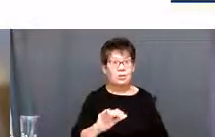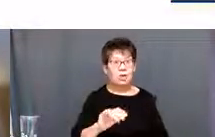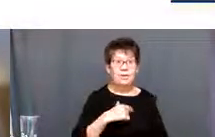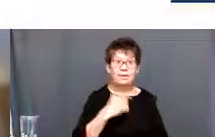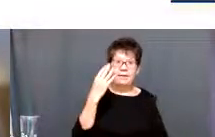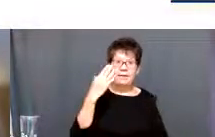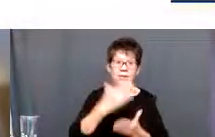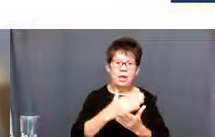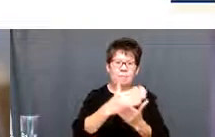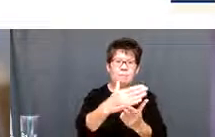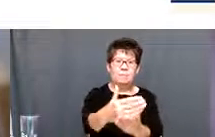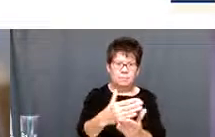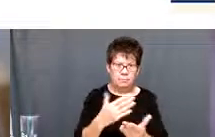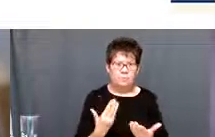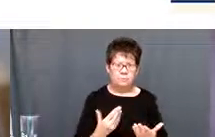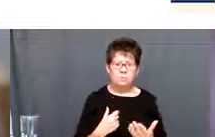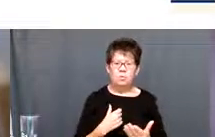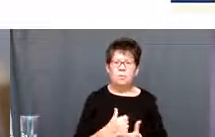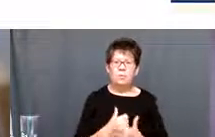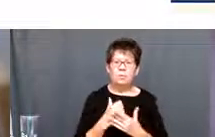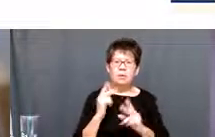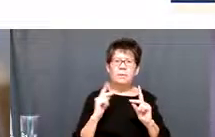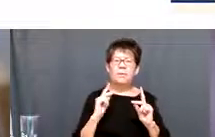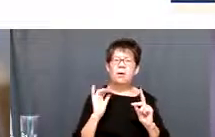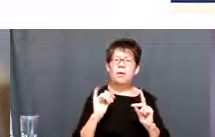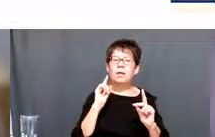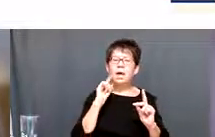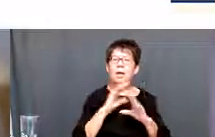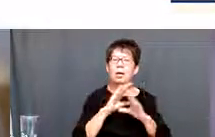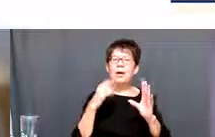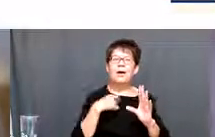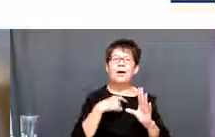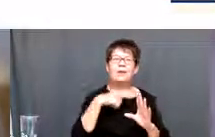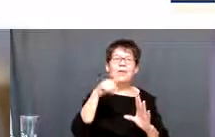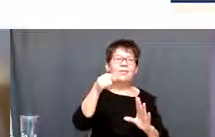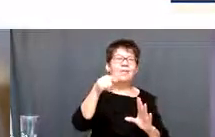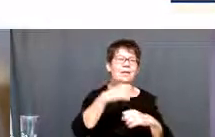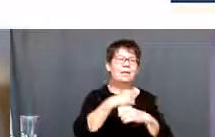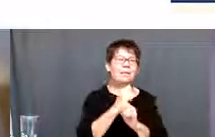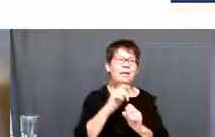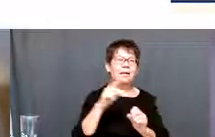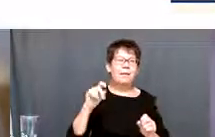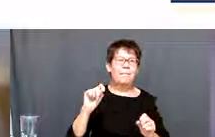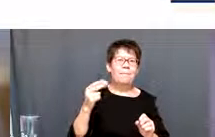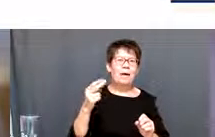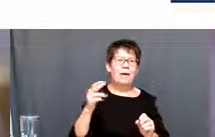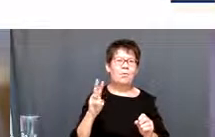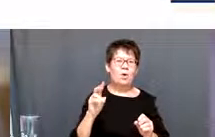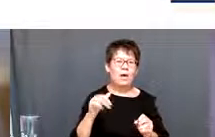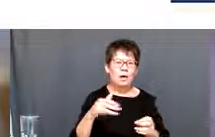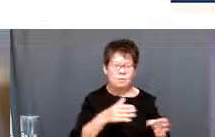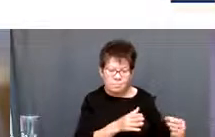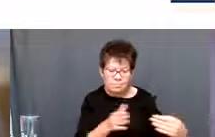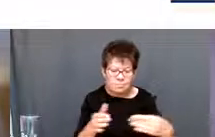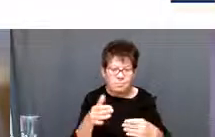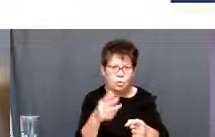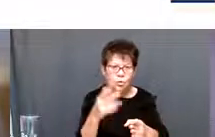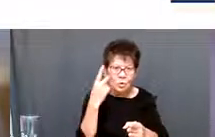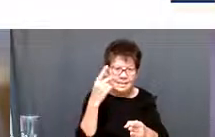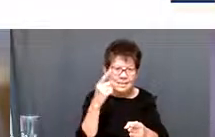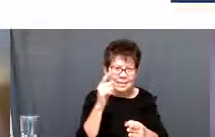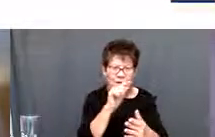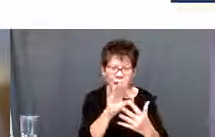way. And to help people understand what that looks like, we've created this TEIS pathway to really give the different options